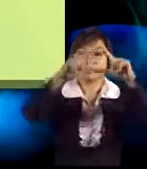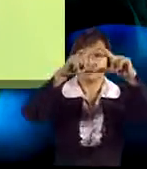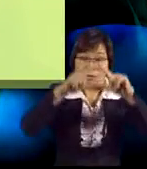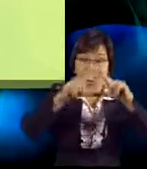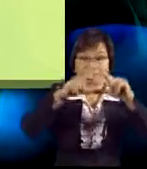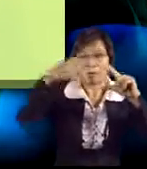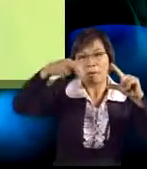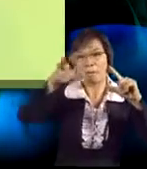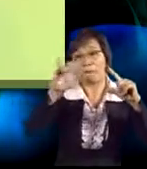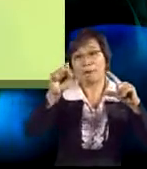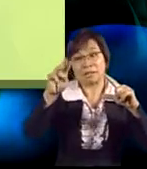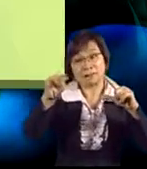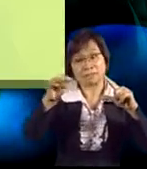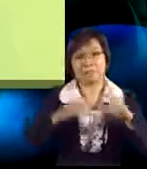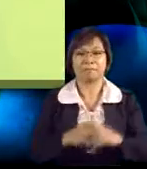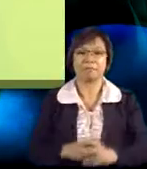triangular prism,